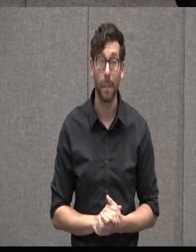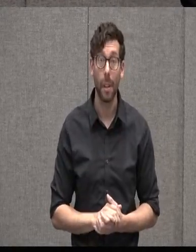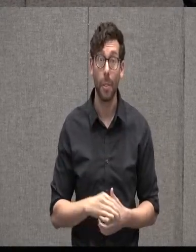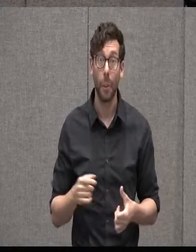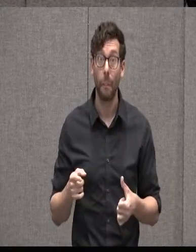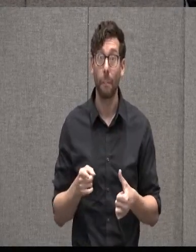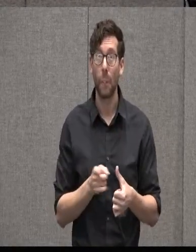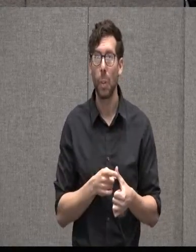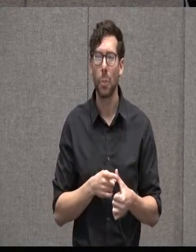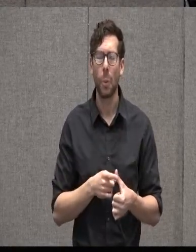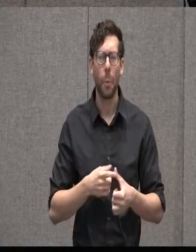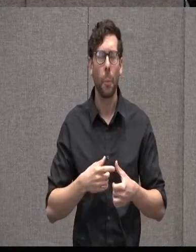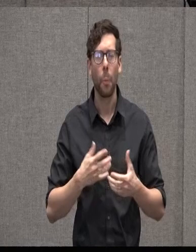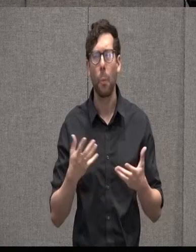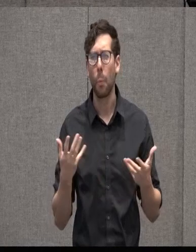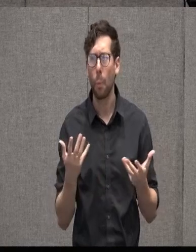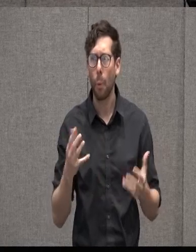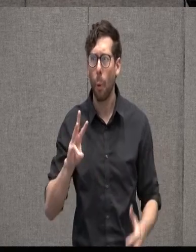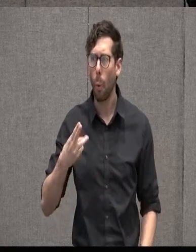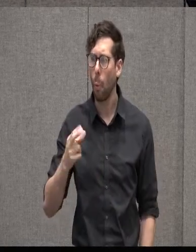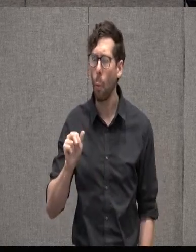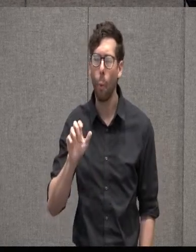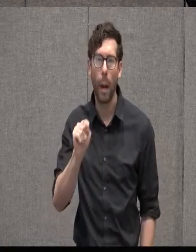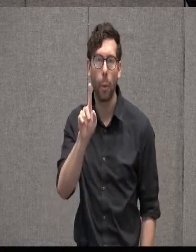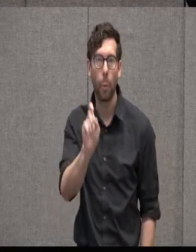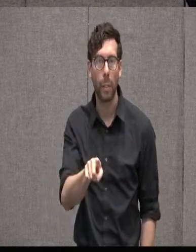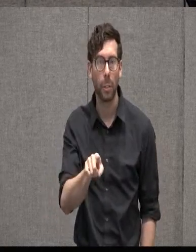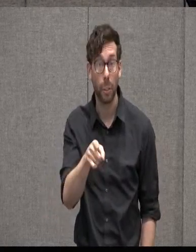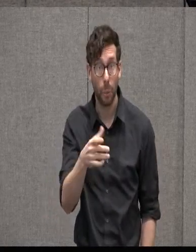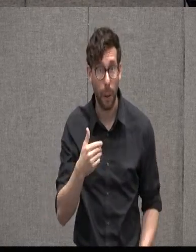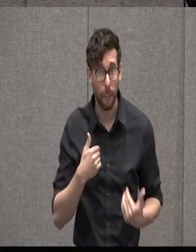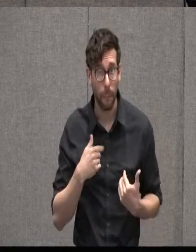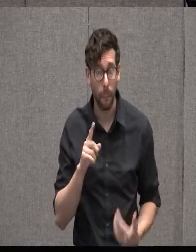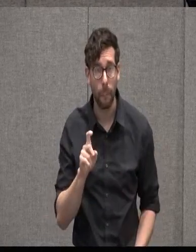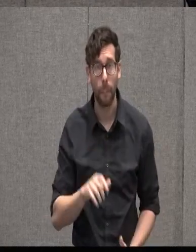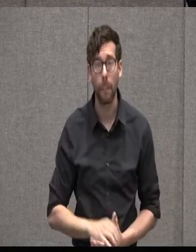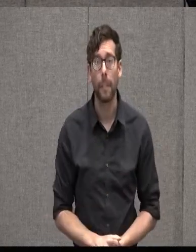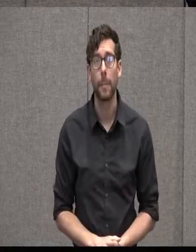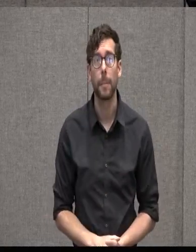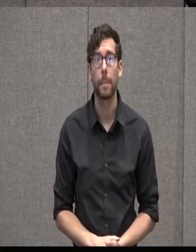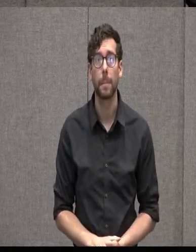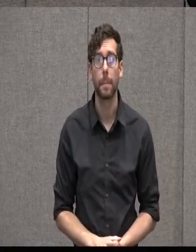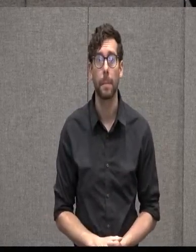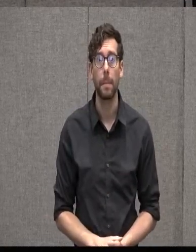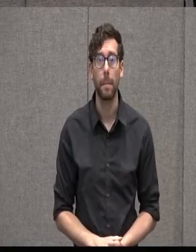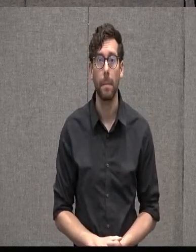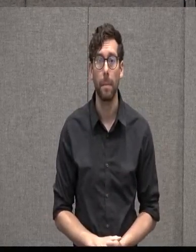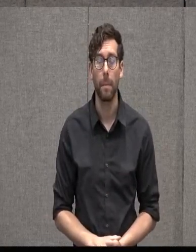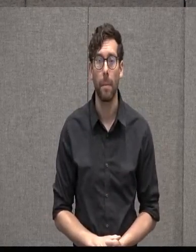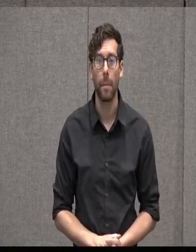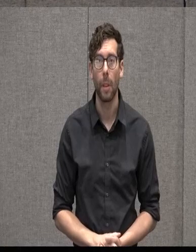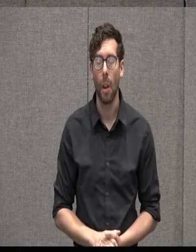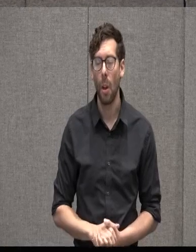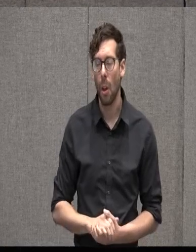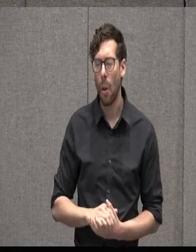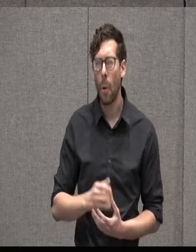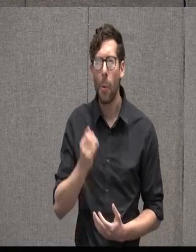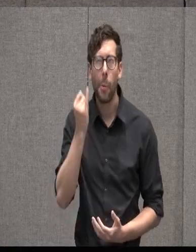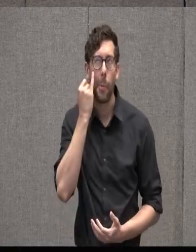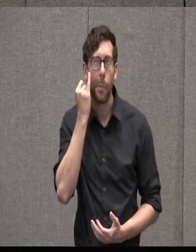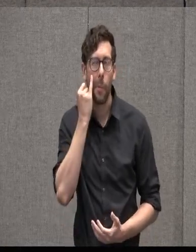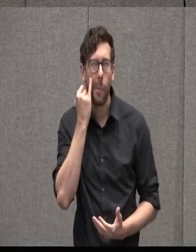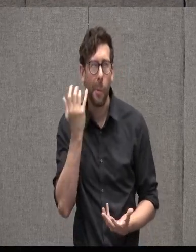is asking lots of questions. So let's start with a what question. What is a what question